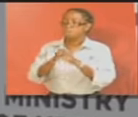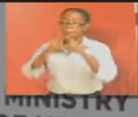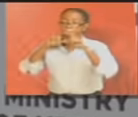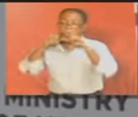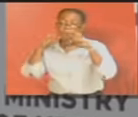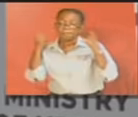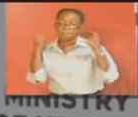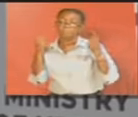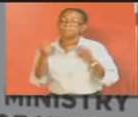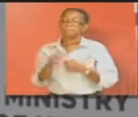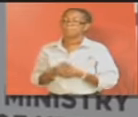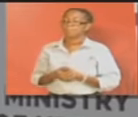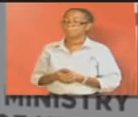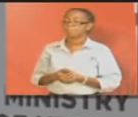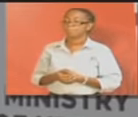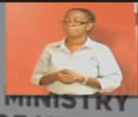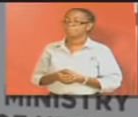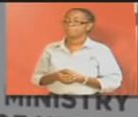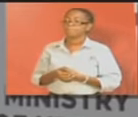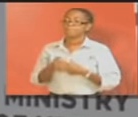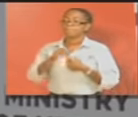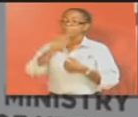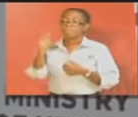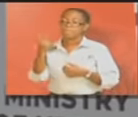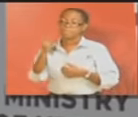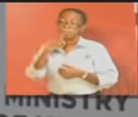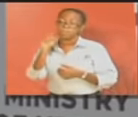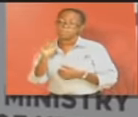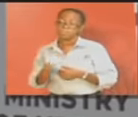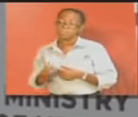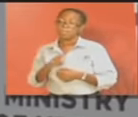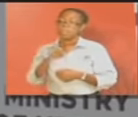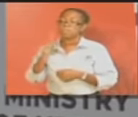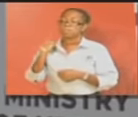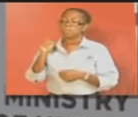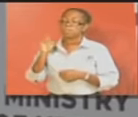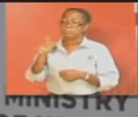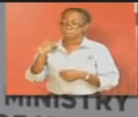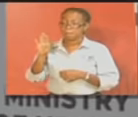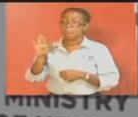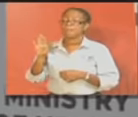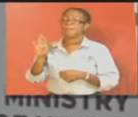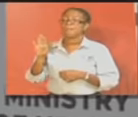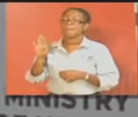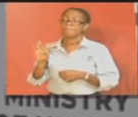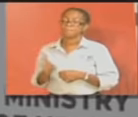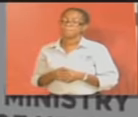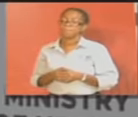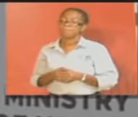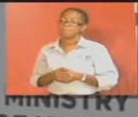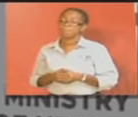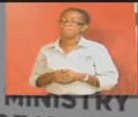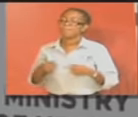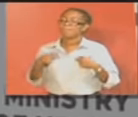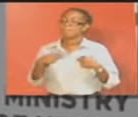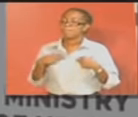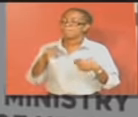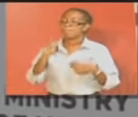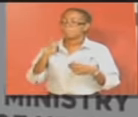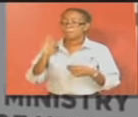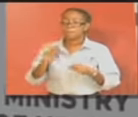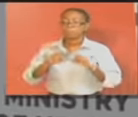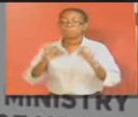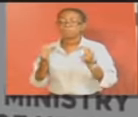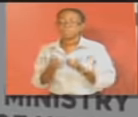with by the tuberculosis program. There's an entire division, an entire vertical service that manages that.